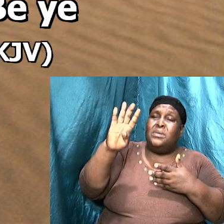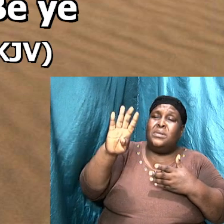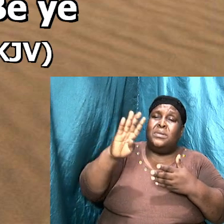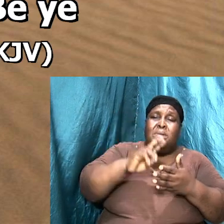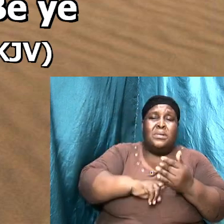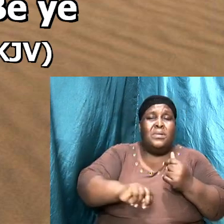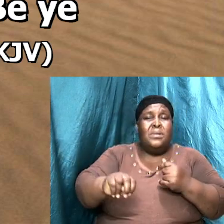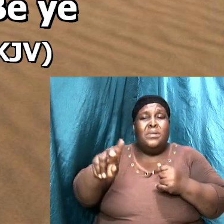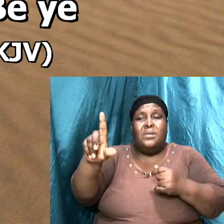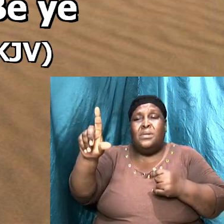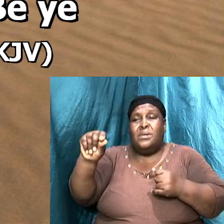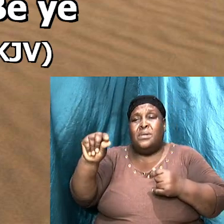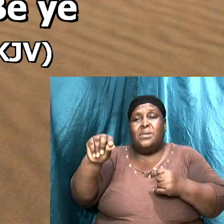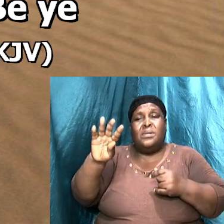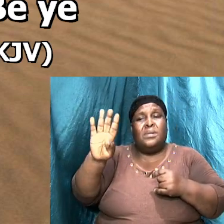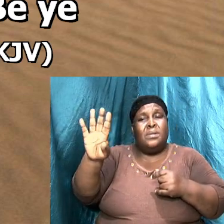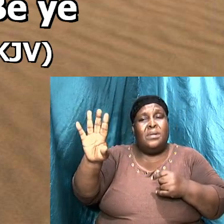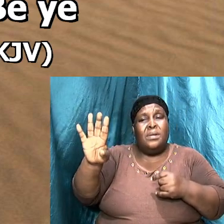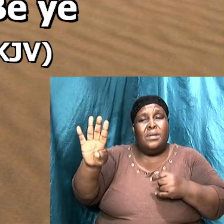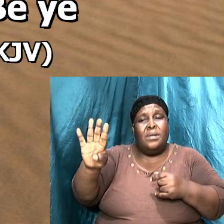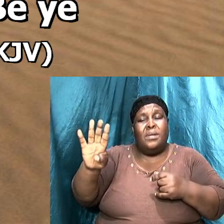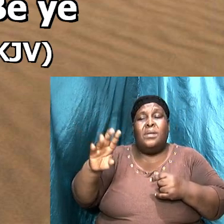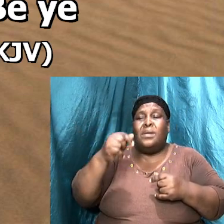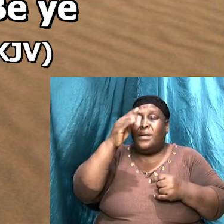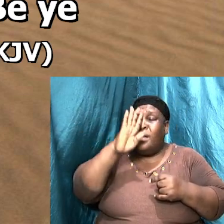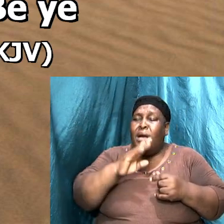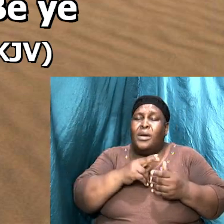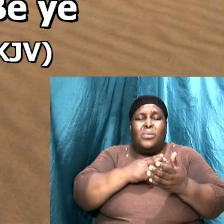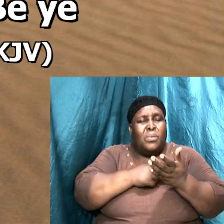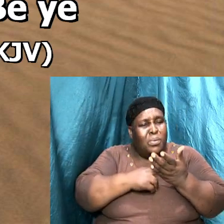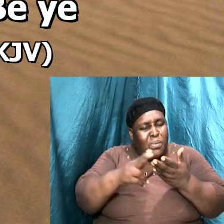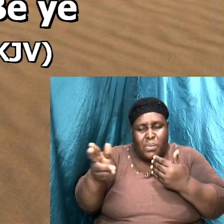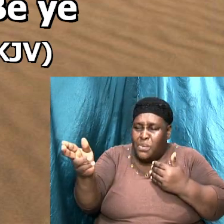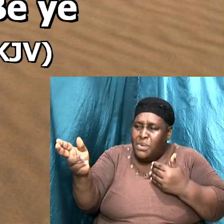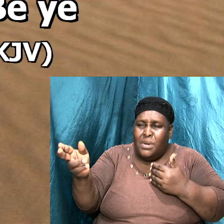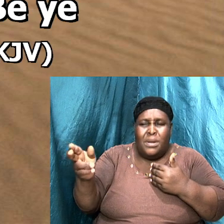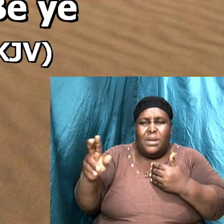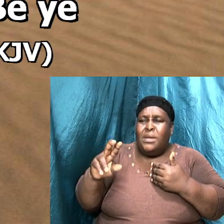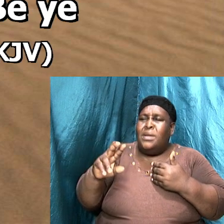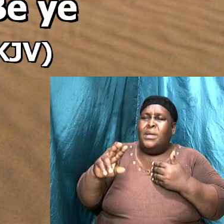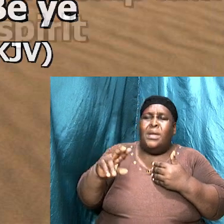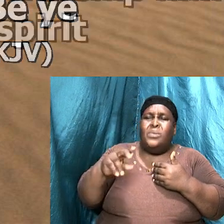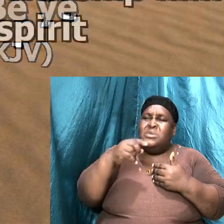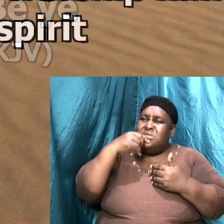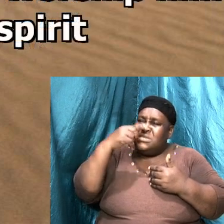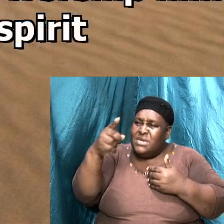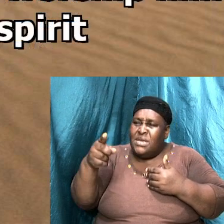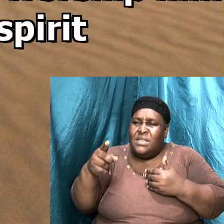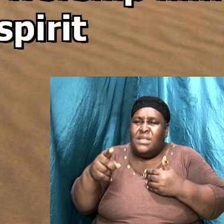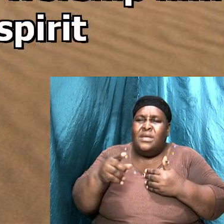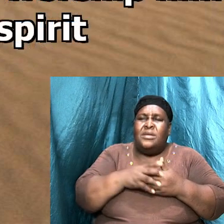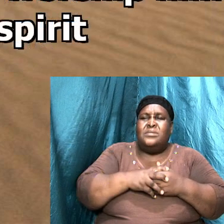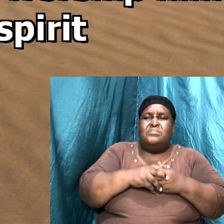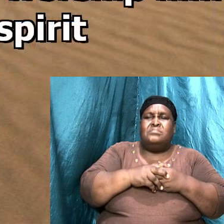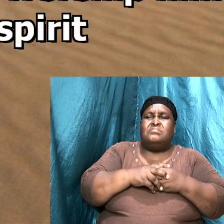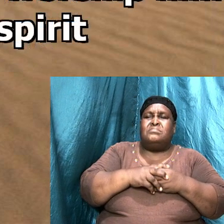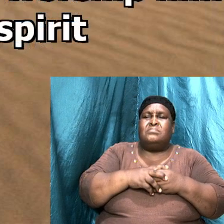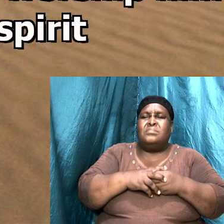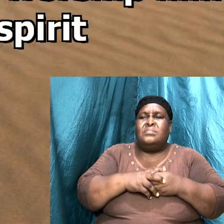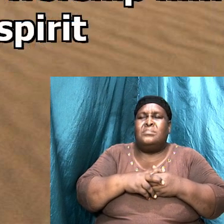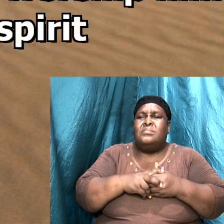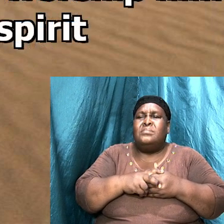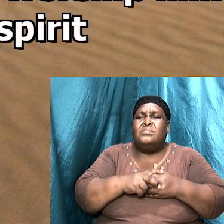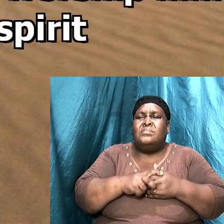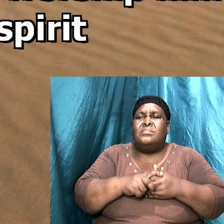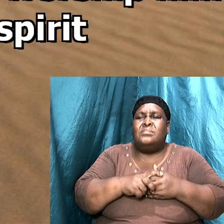24. So, God is holy, and we establish that from 1 Peter 1 verse 16. Hear